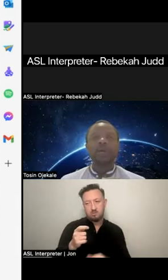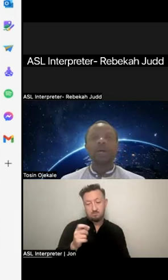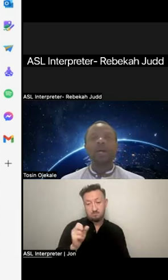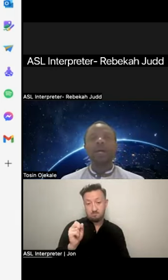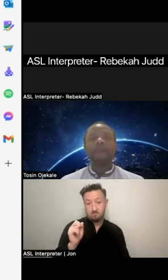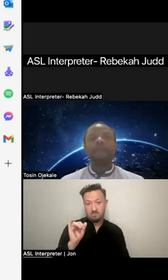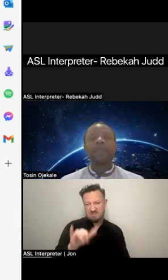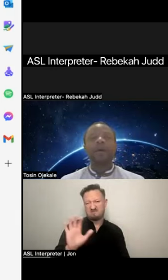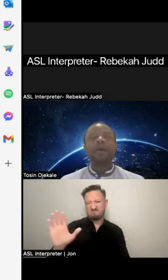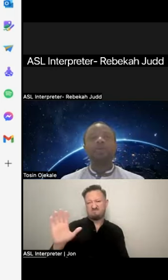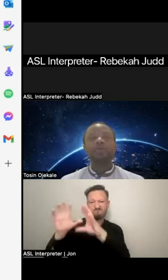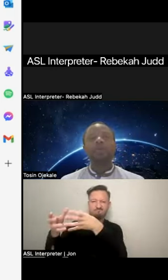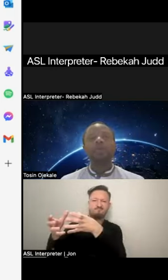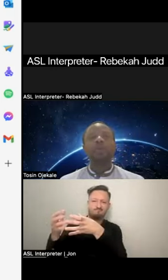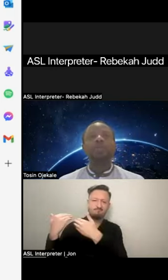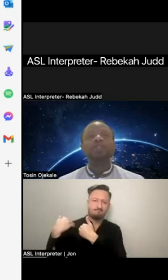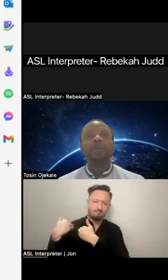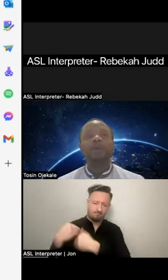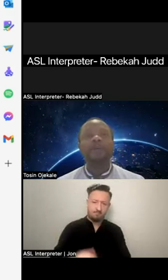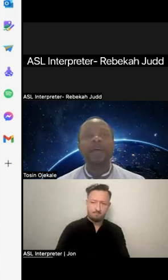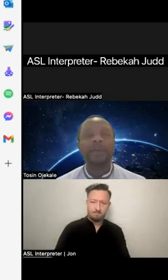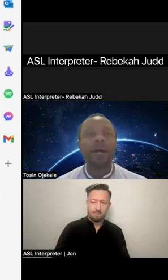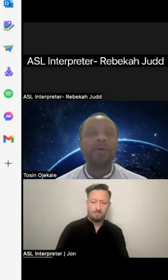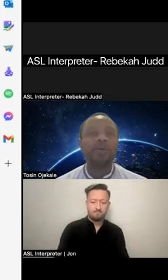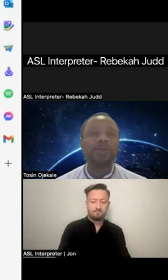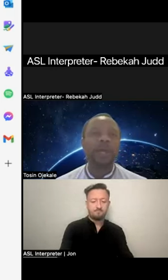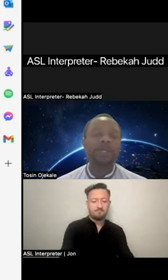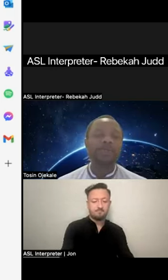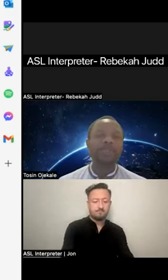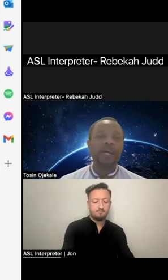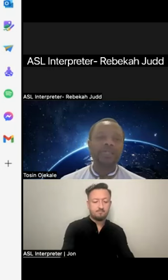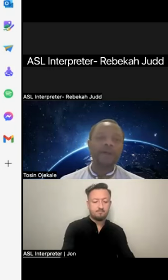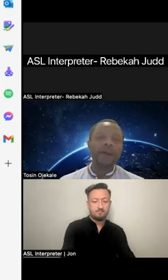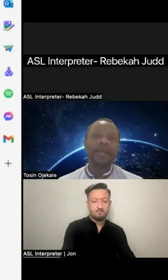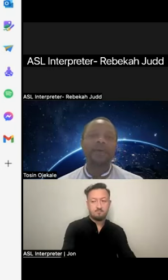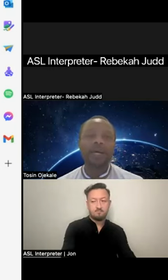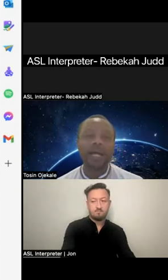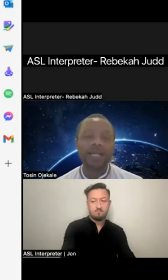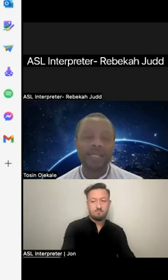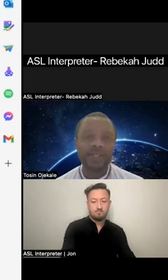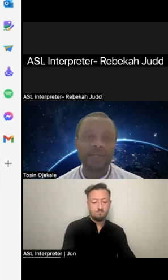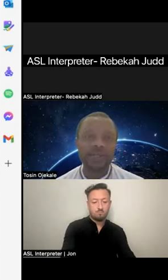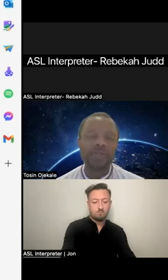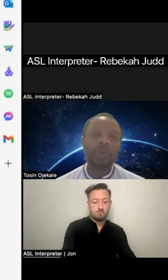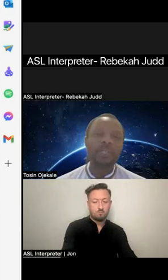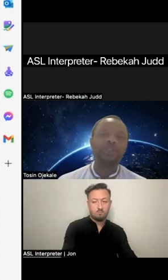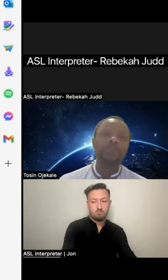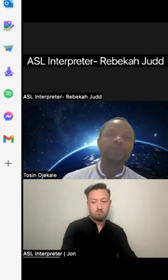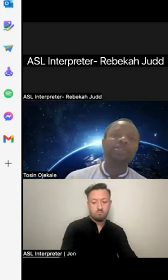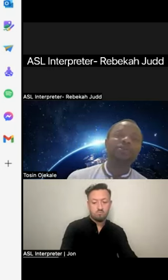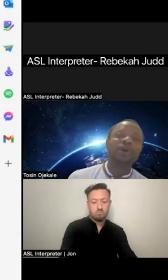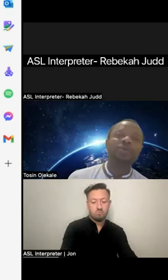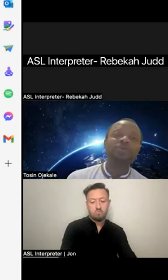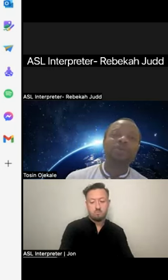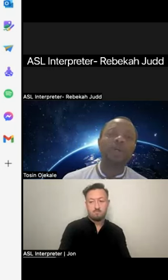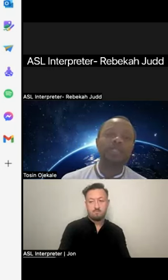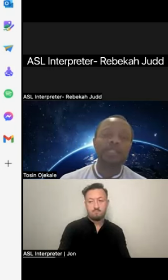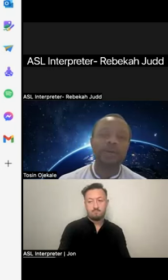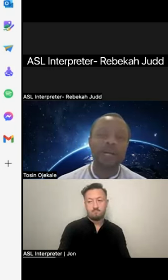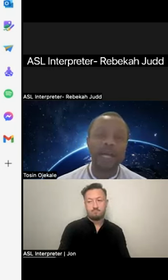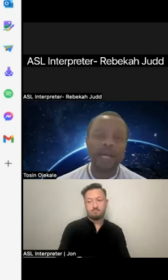So also, some of them are also meant to certify organizations. So what they do is to come